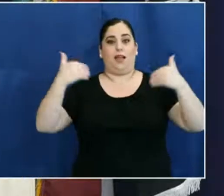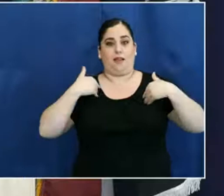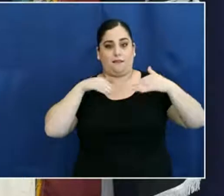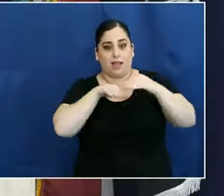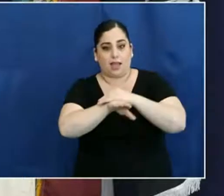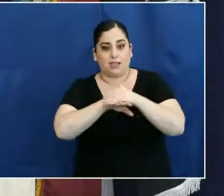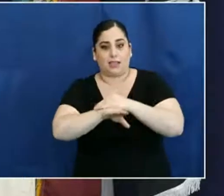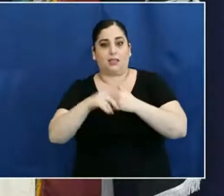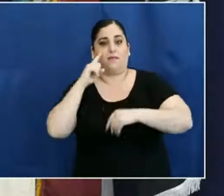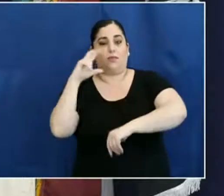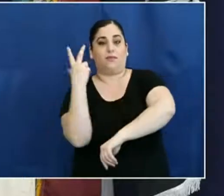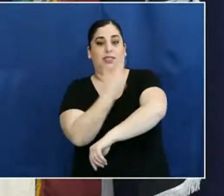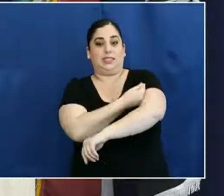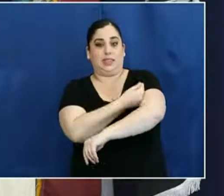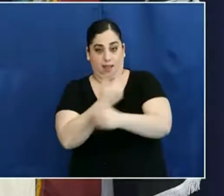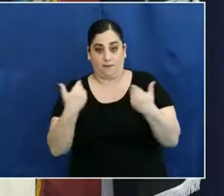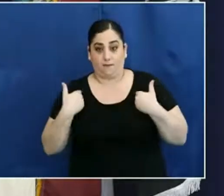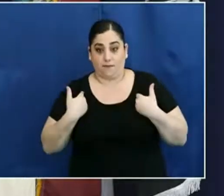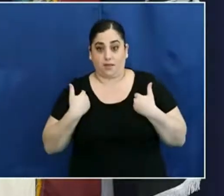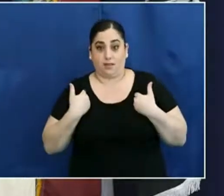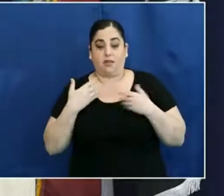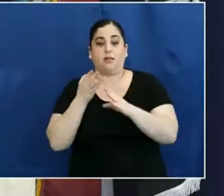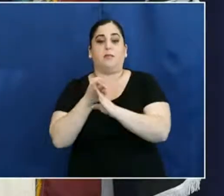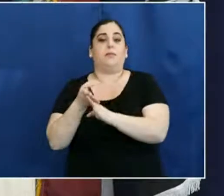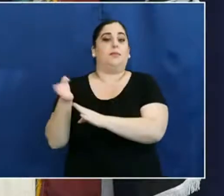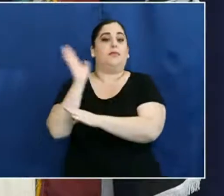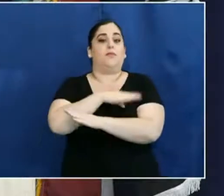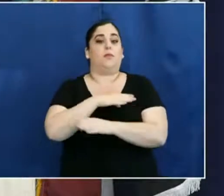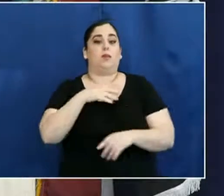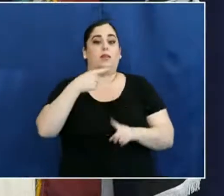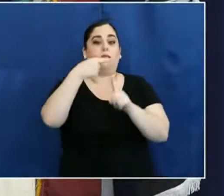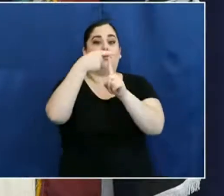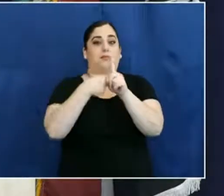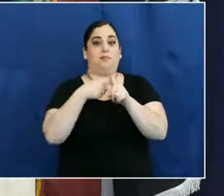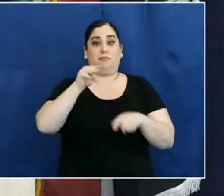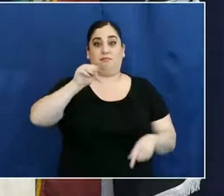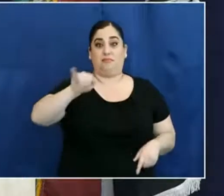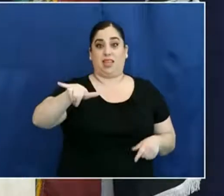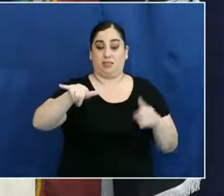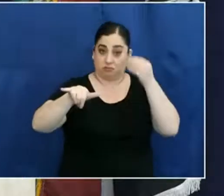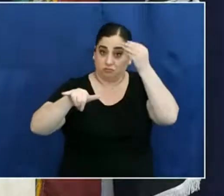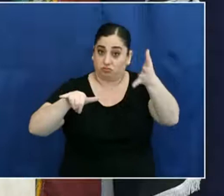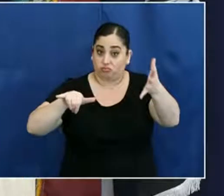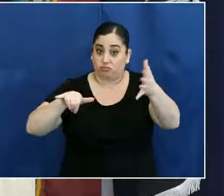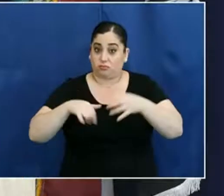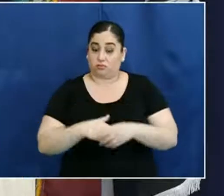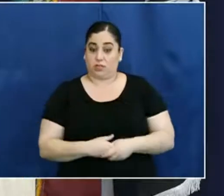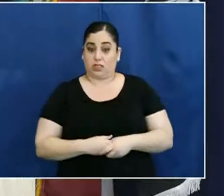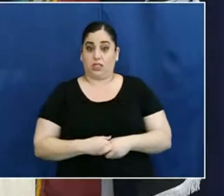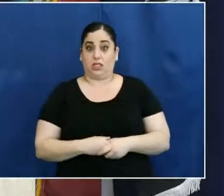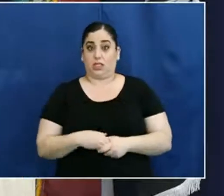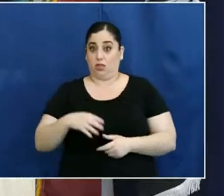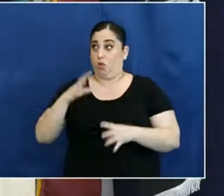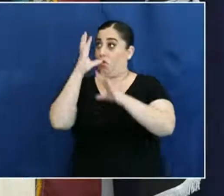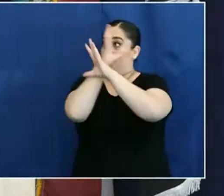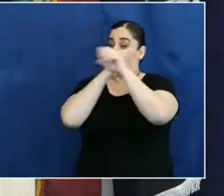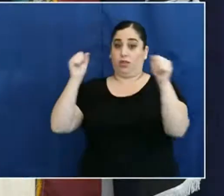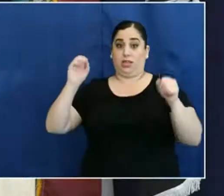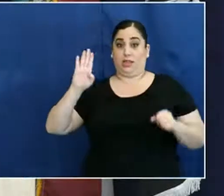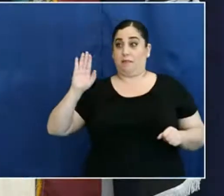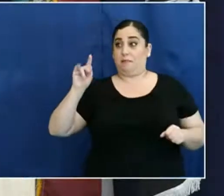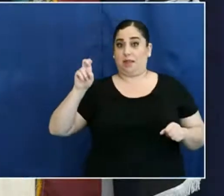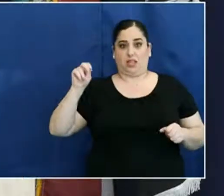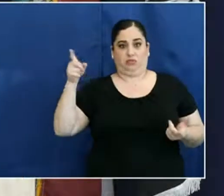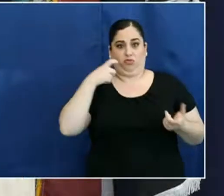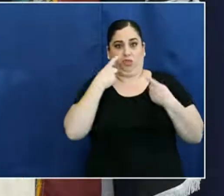been such focus and attention on increasing the supply of vaccines that at some point that has to start materially impacting how much we get each